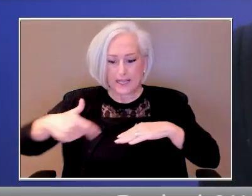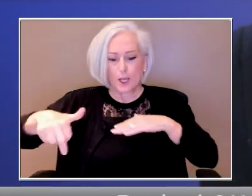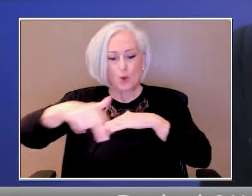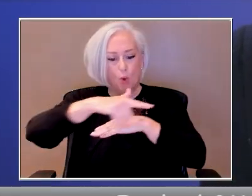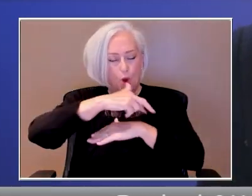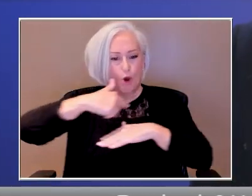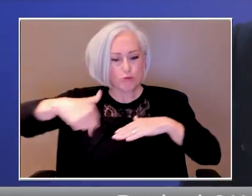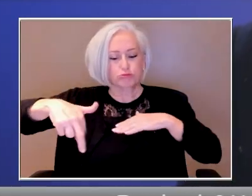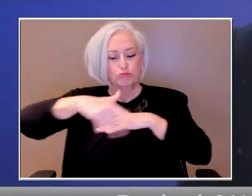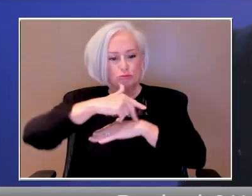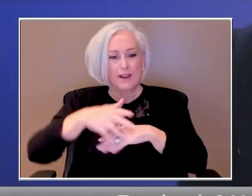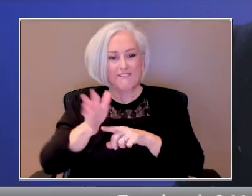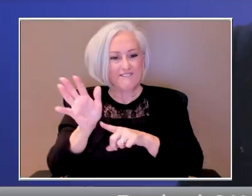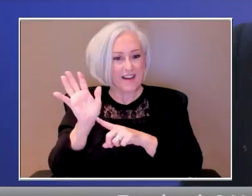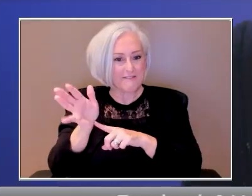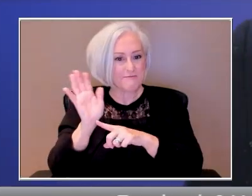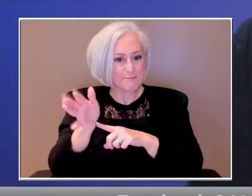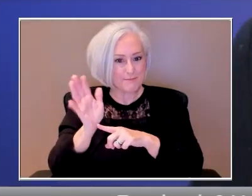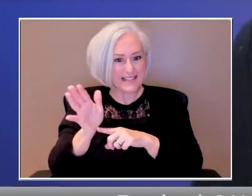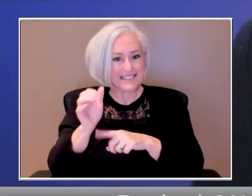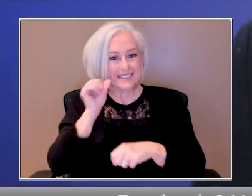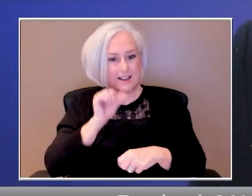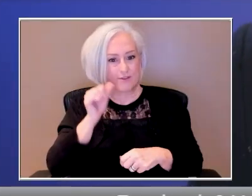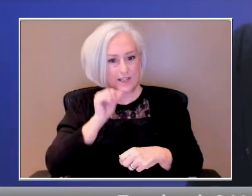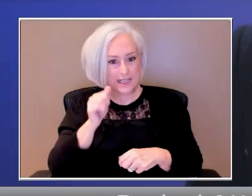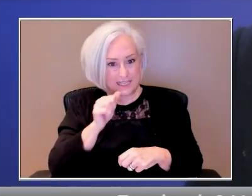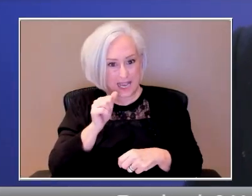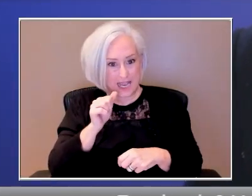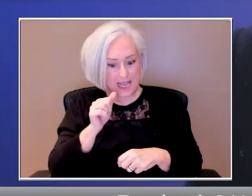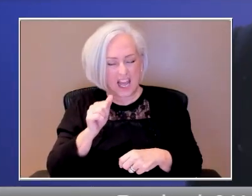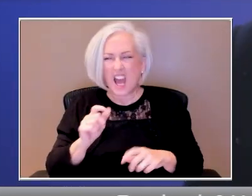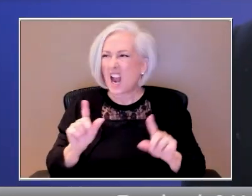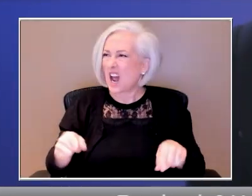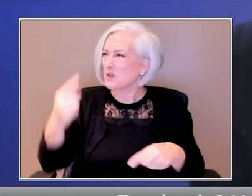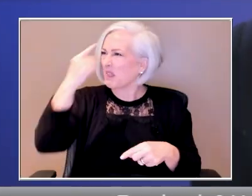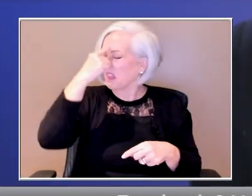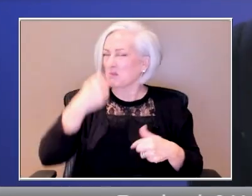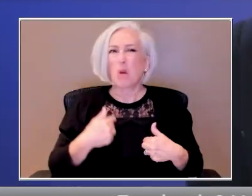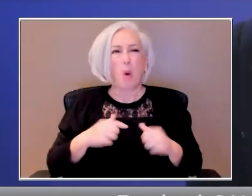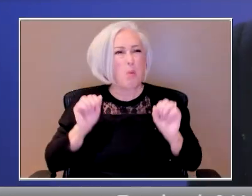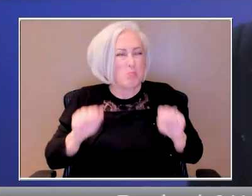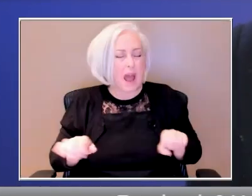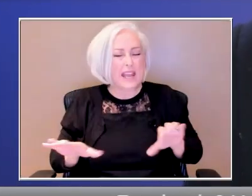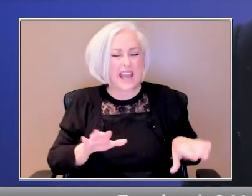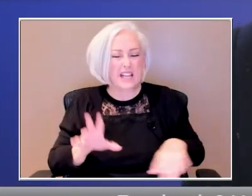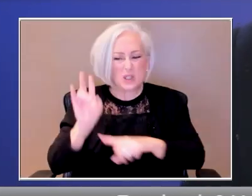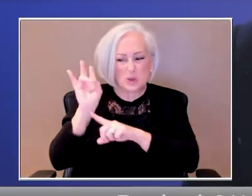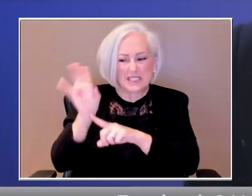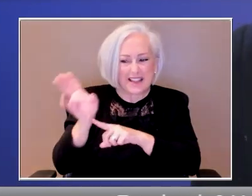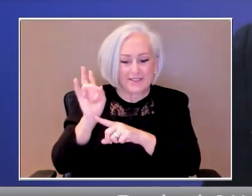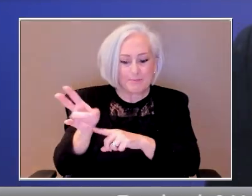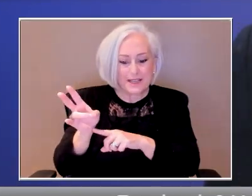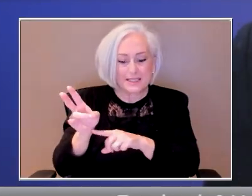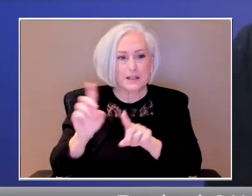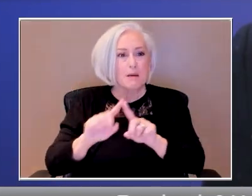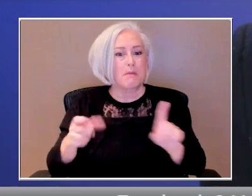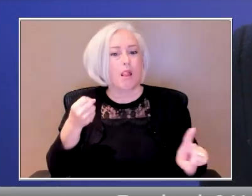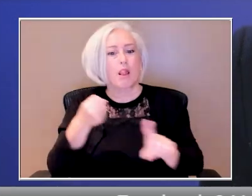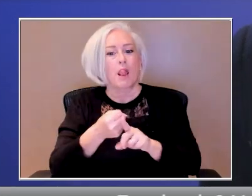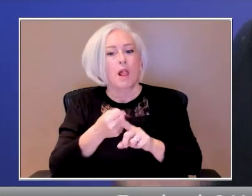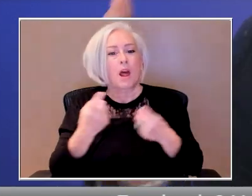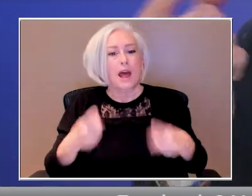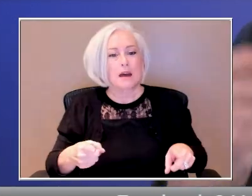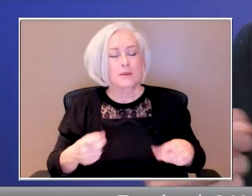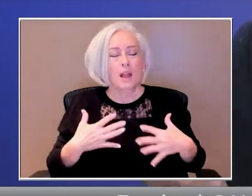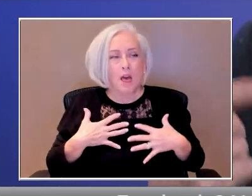7 today. And then I noticed I'd get winded pretty fast. Yeah. So incremental progress was a big part of the